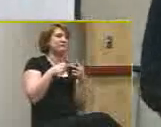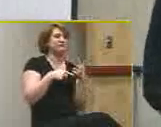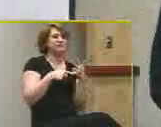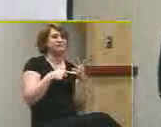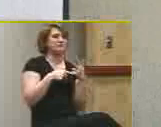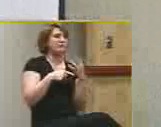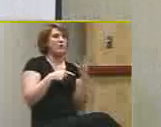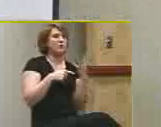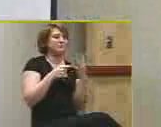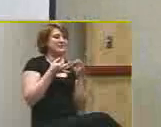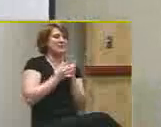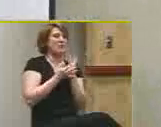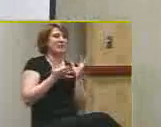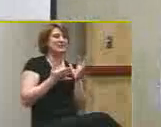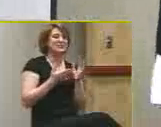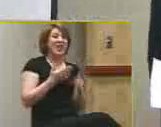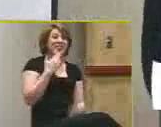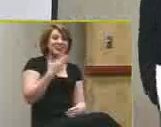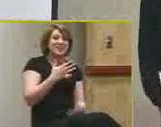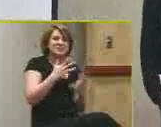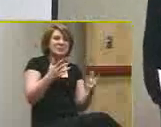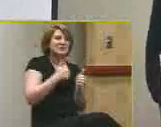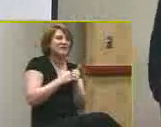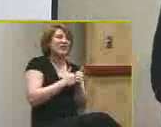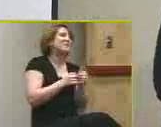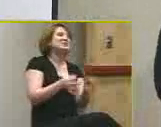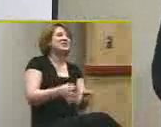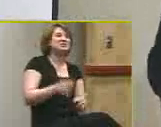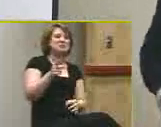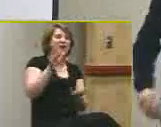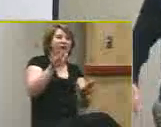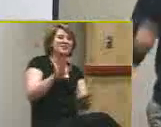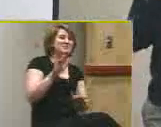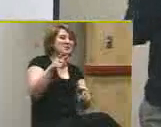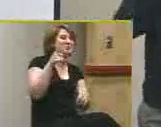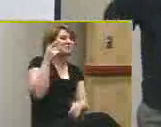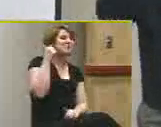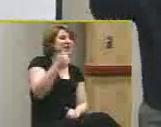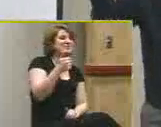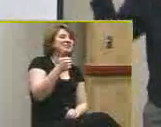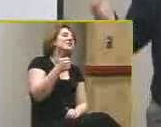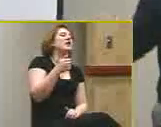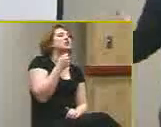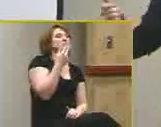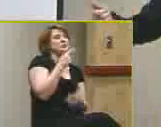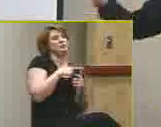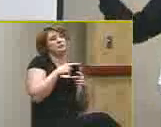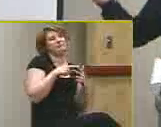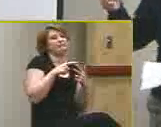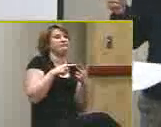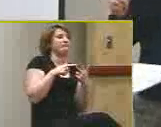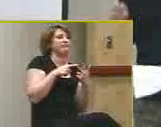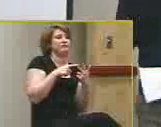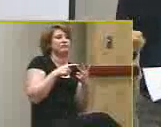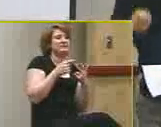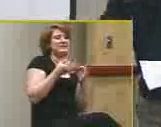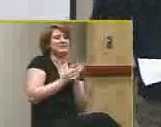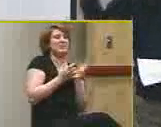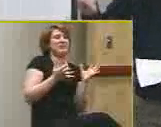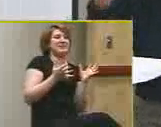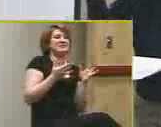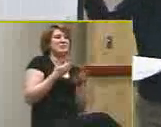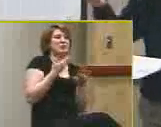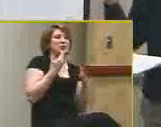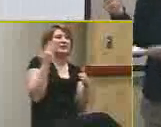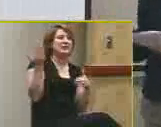him really big for. Wow, thanks so much for following directions on that. You are awesome. You are great. Get him to do 2 or 3 simple things before you introduce that. It makes it a little more